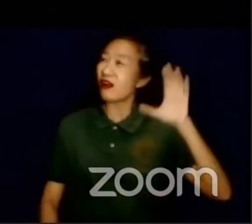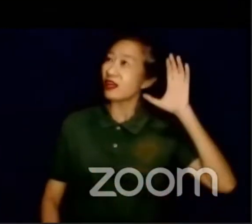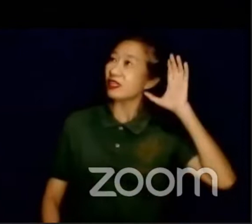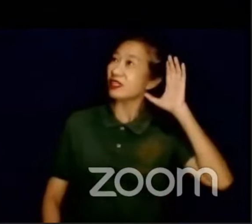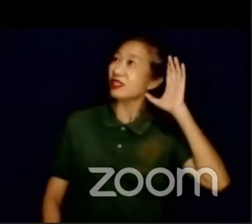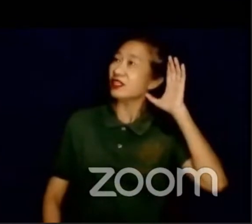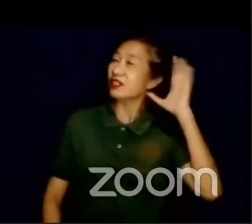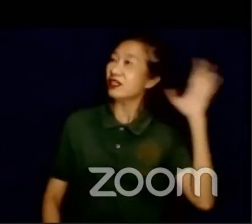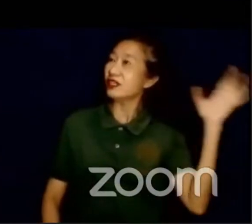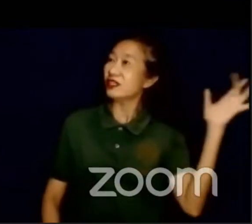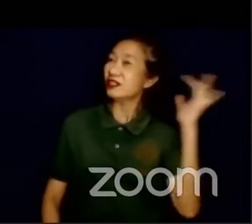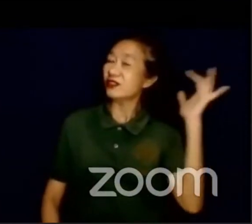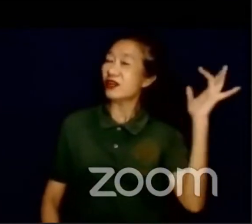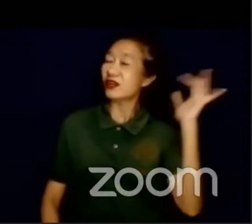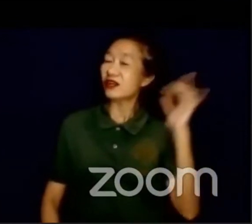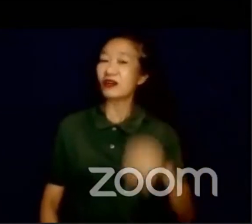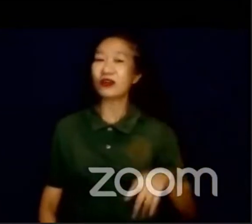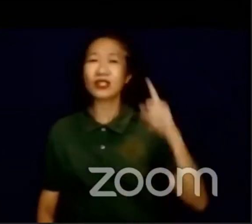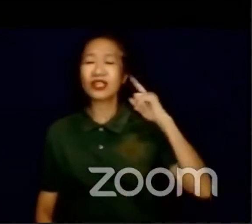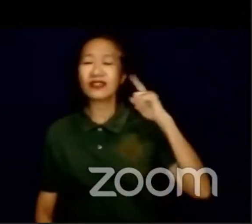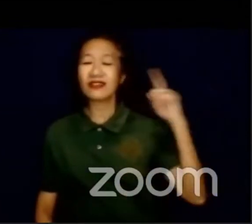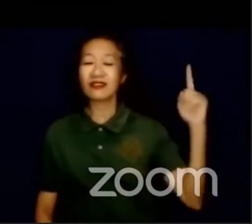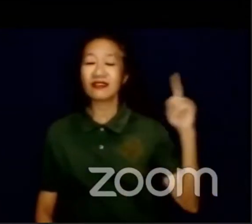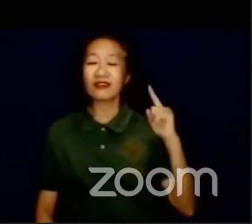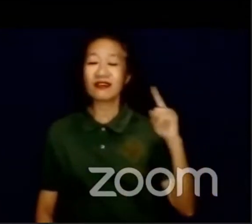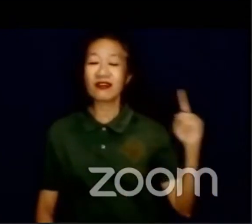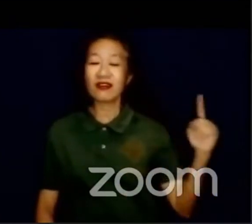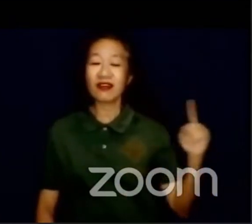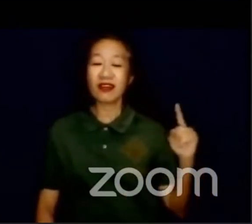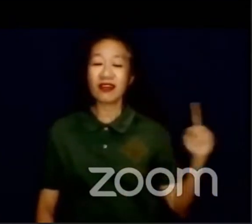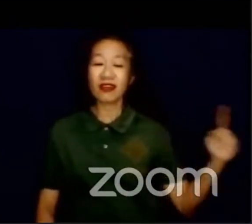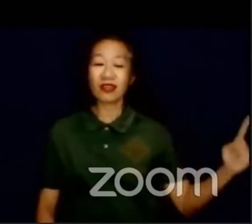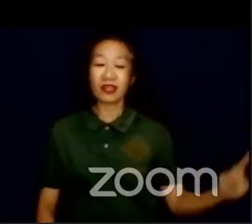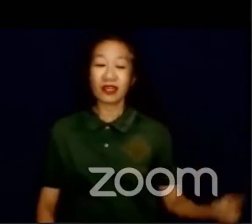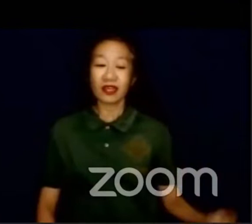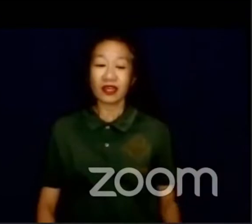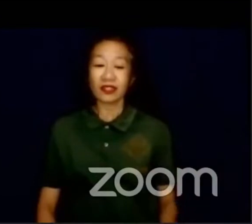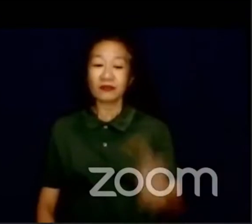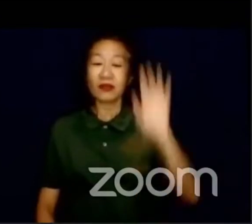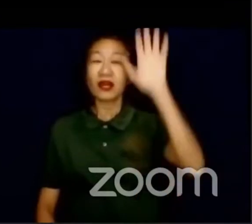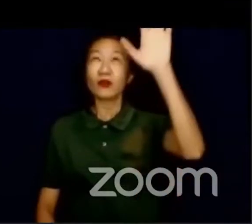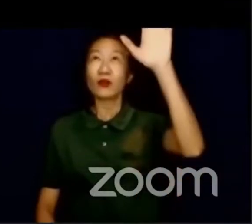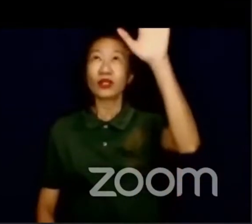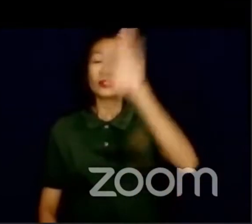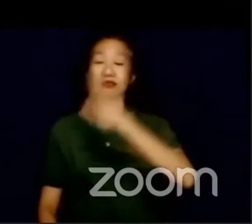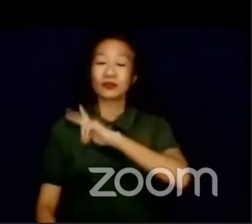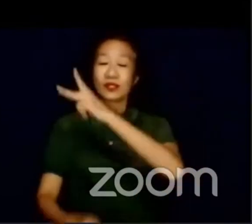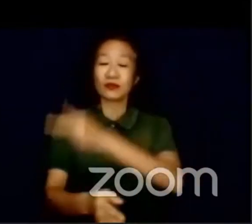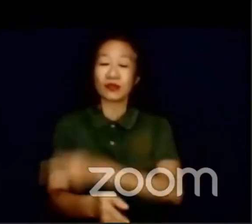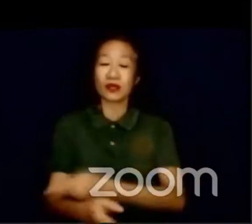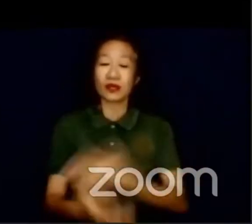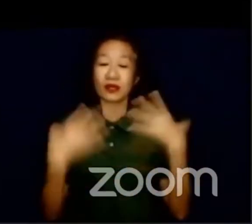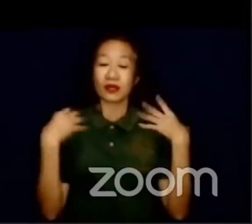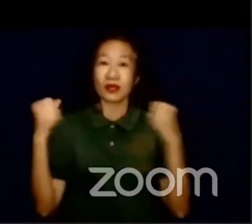stars, I hear the rolling thunder, thy power